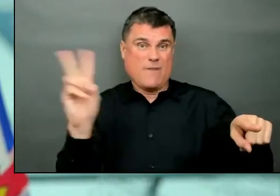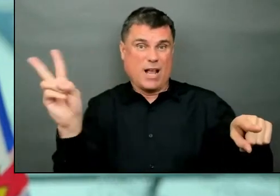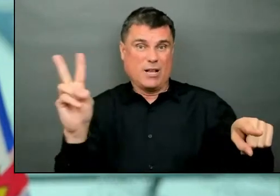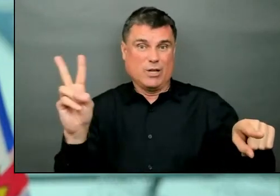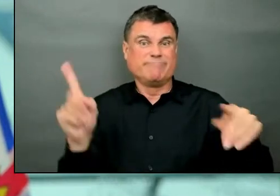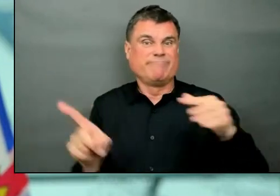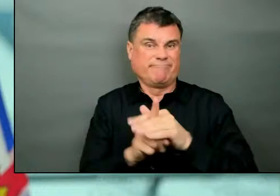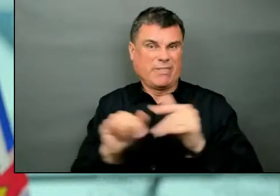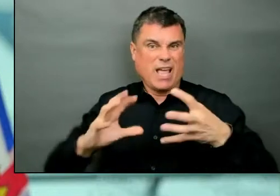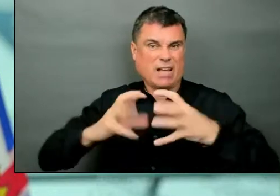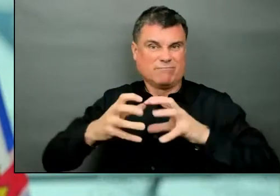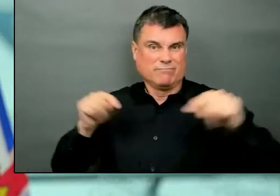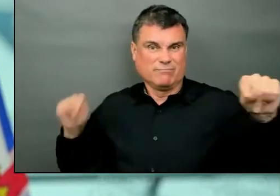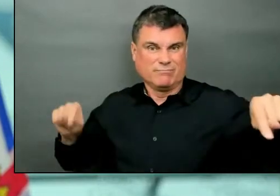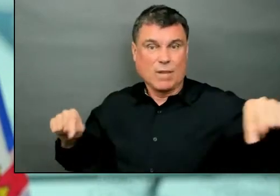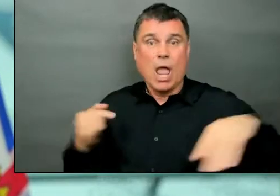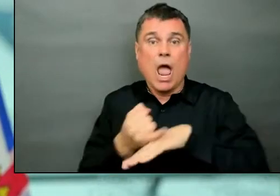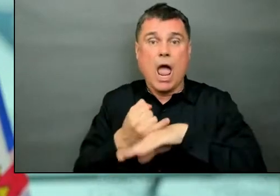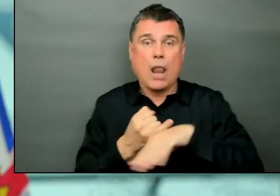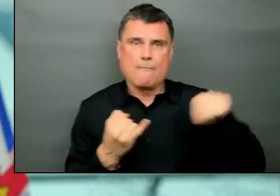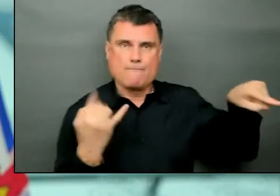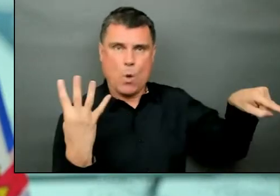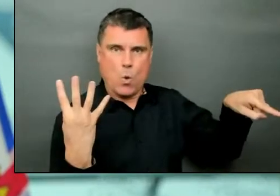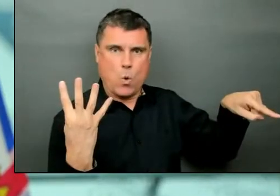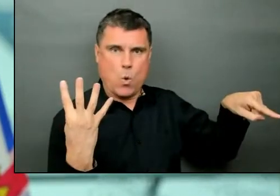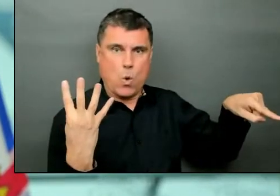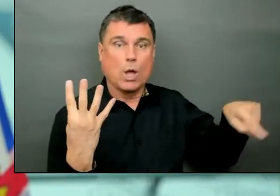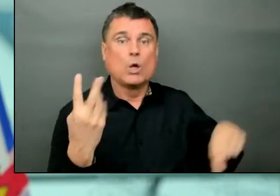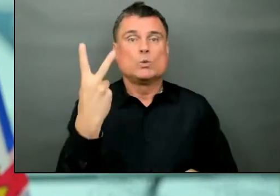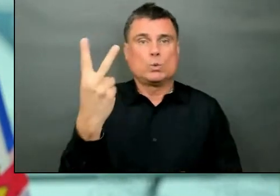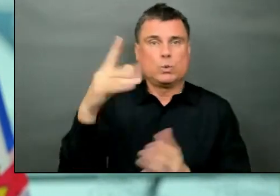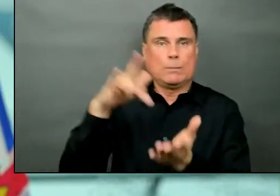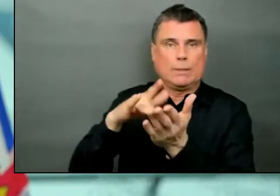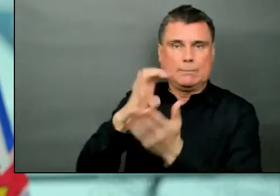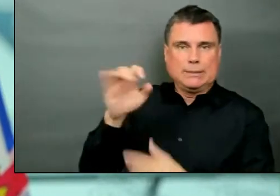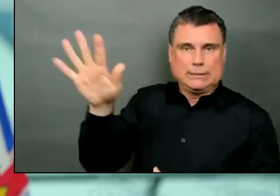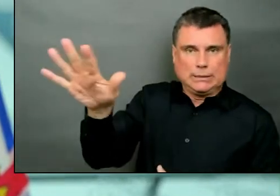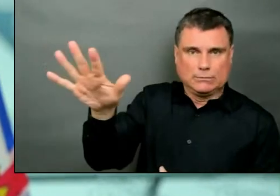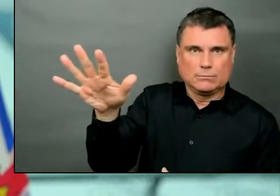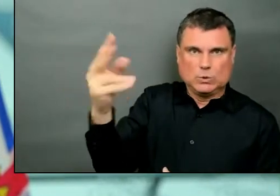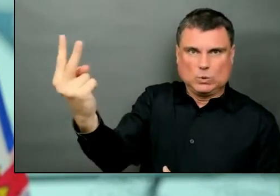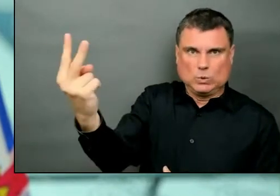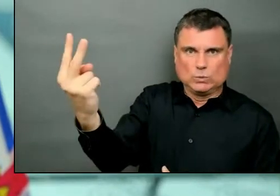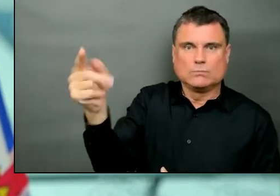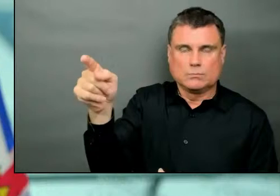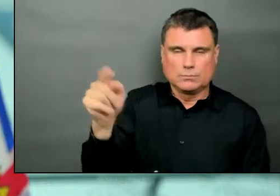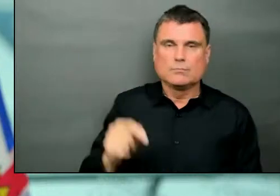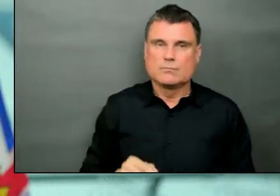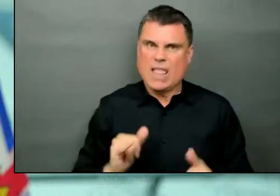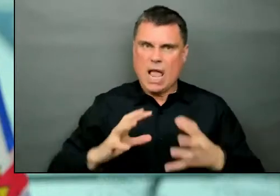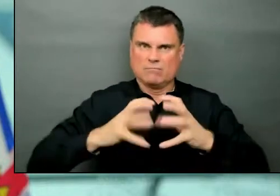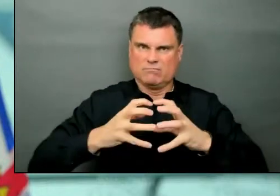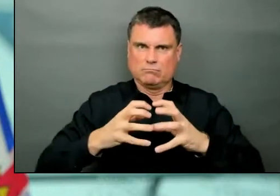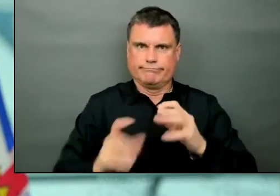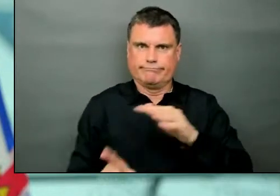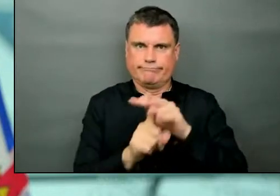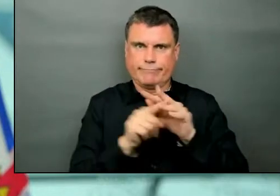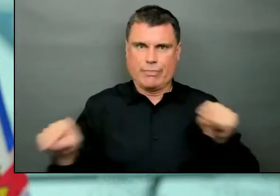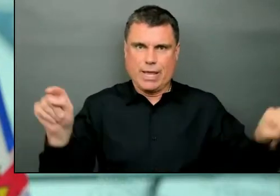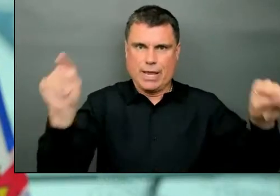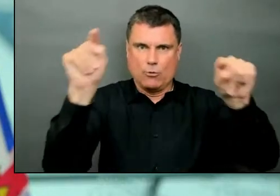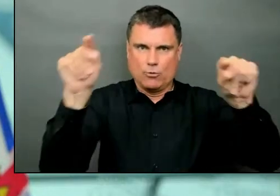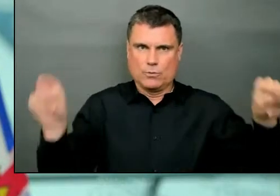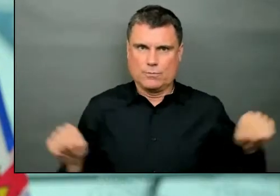4 in Island Health and 2 people in the Interior Health region earlier on. And